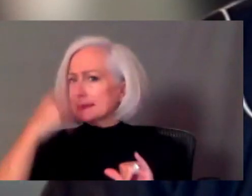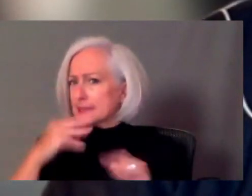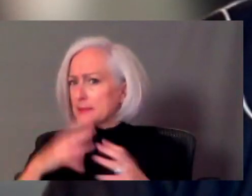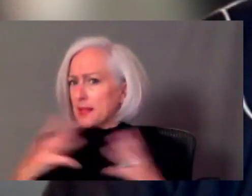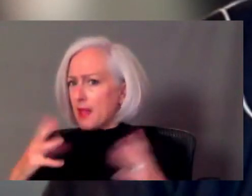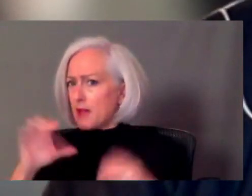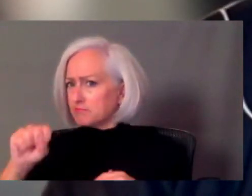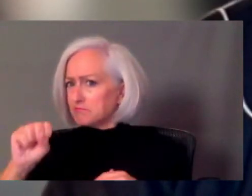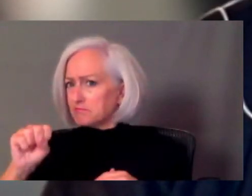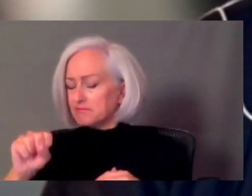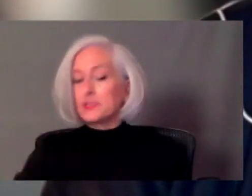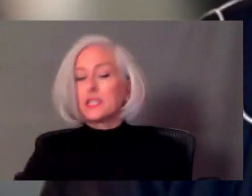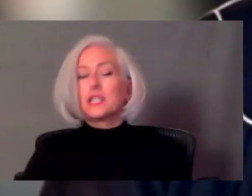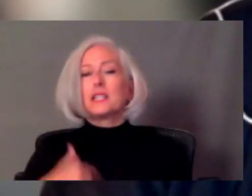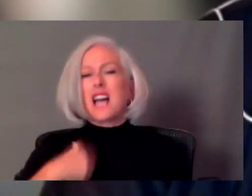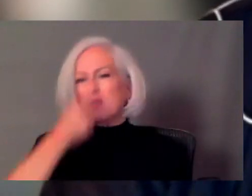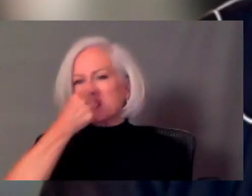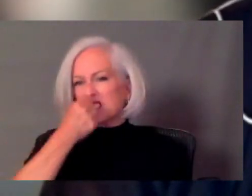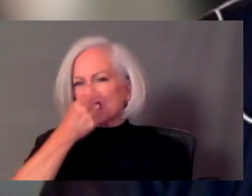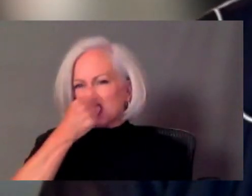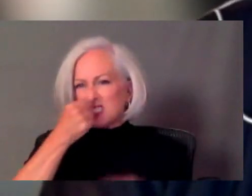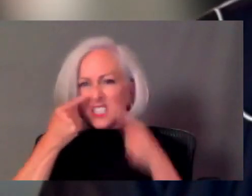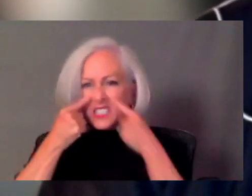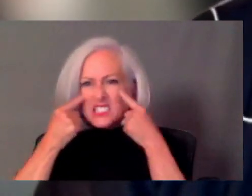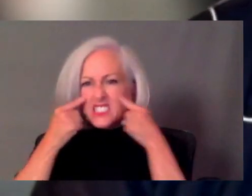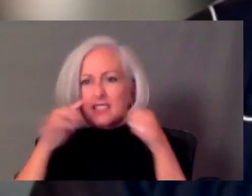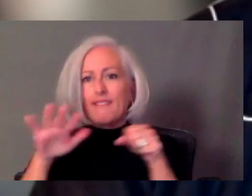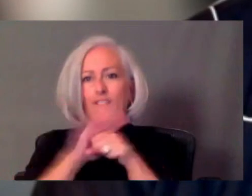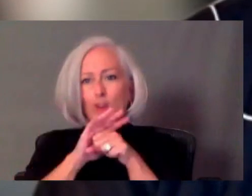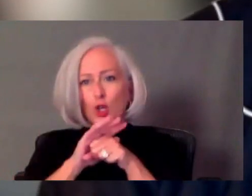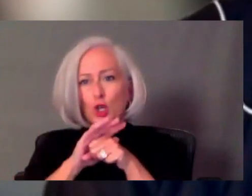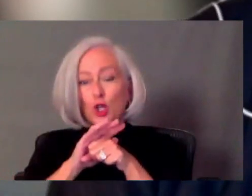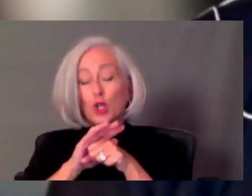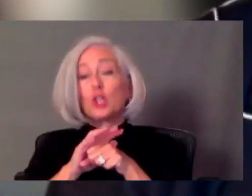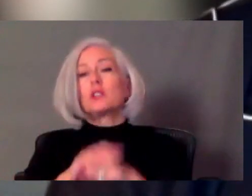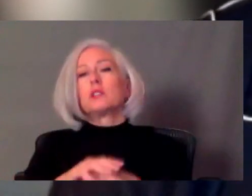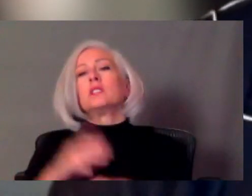think. But I truly believe